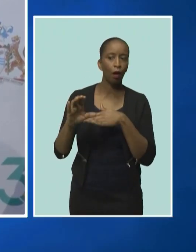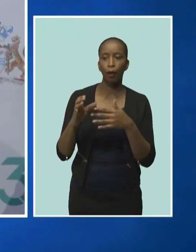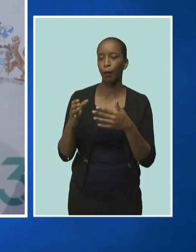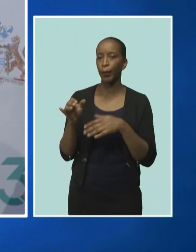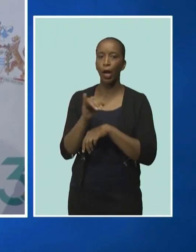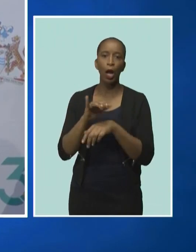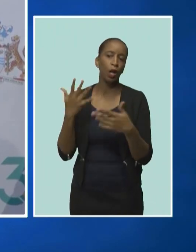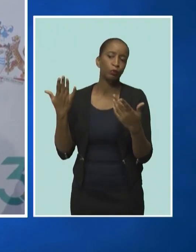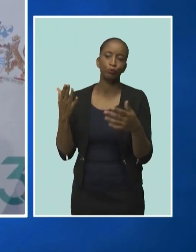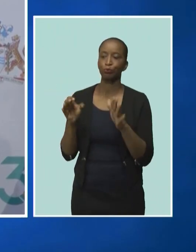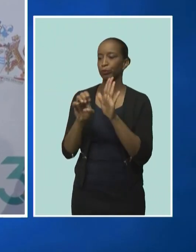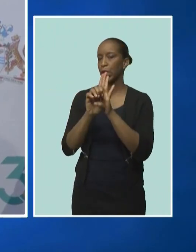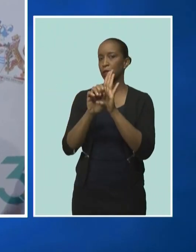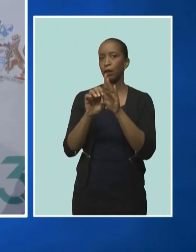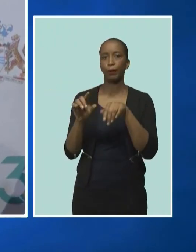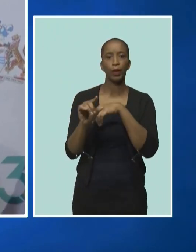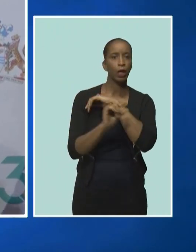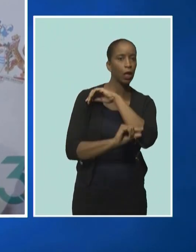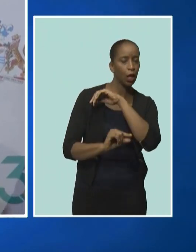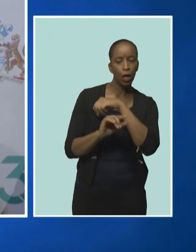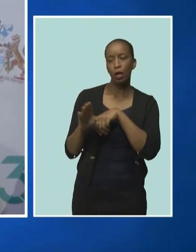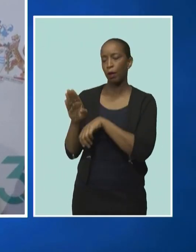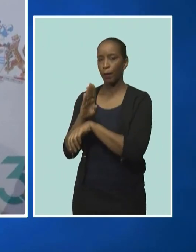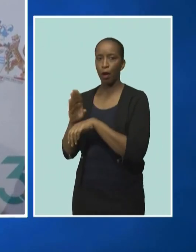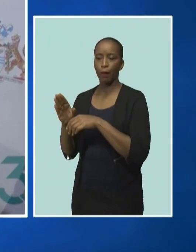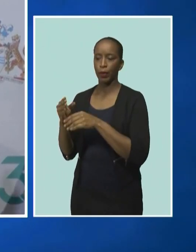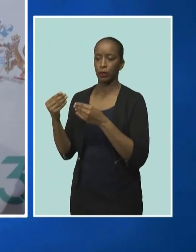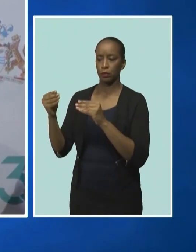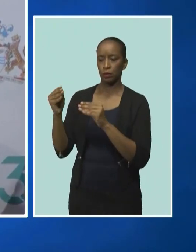example, and Barbados. We can settle in each other's currency.